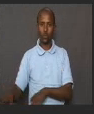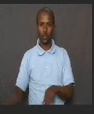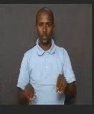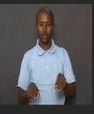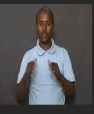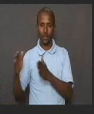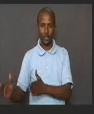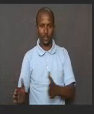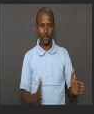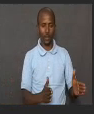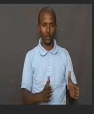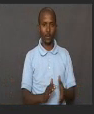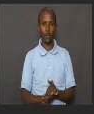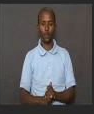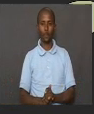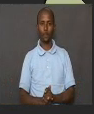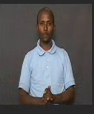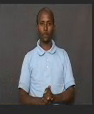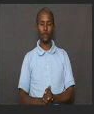Students, let's get ready.